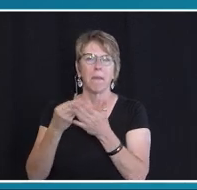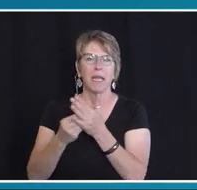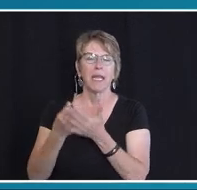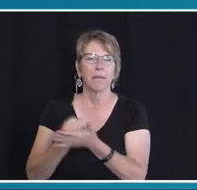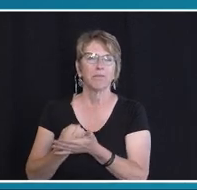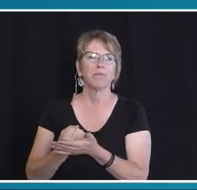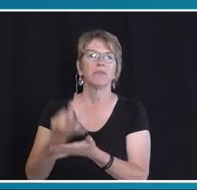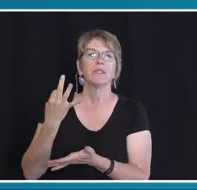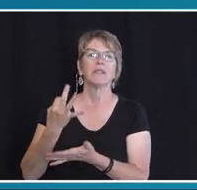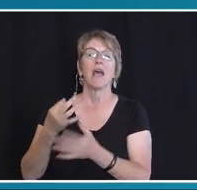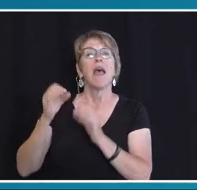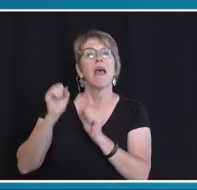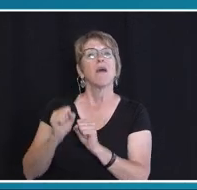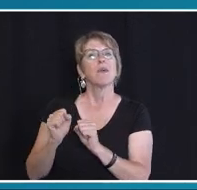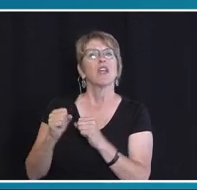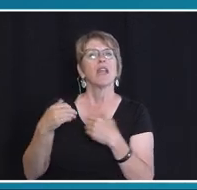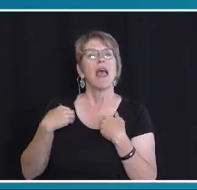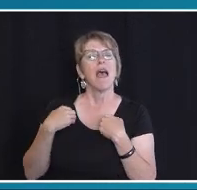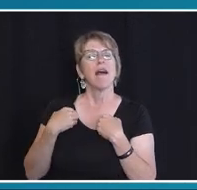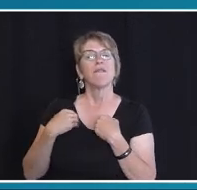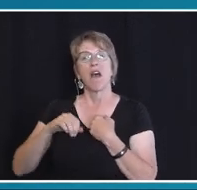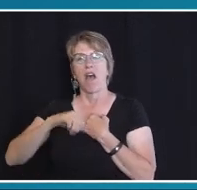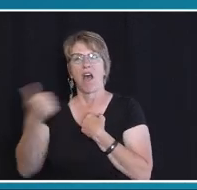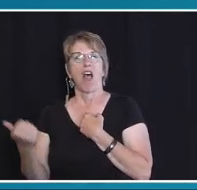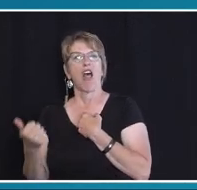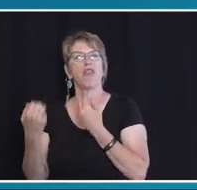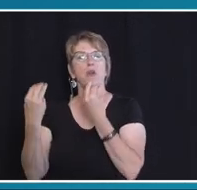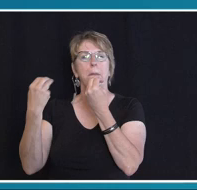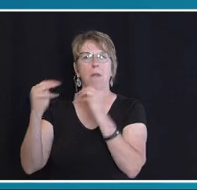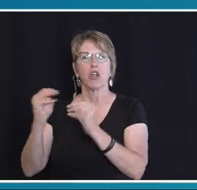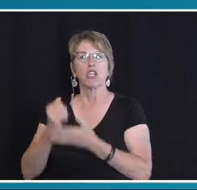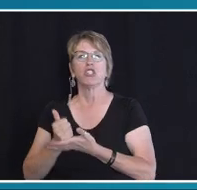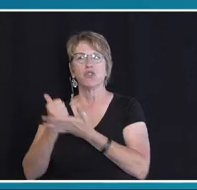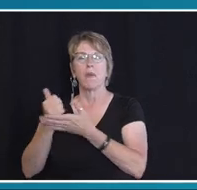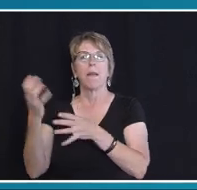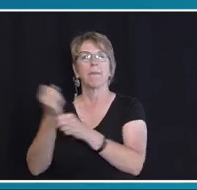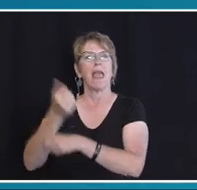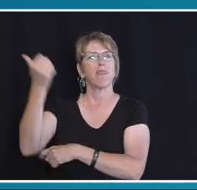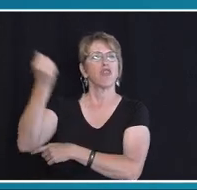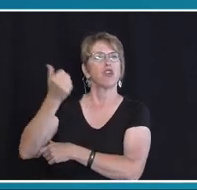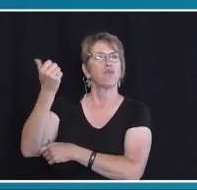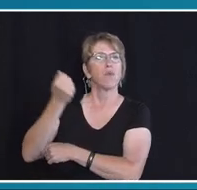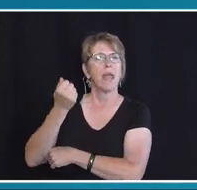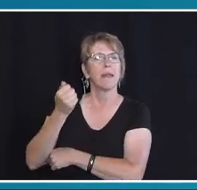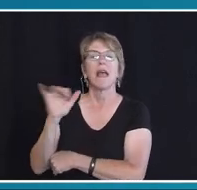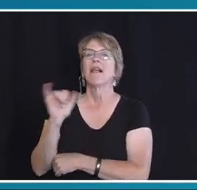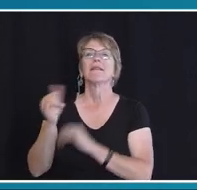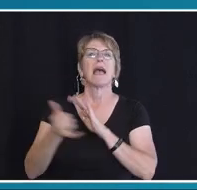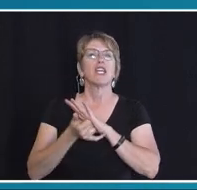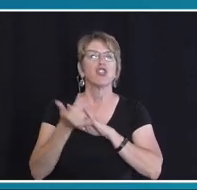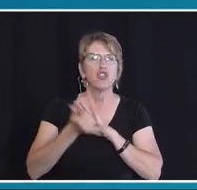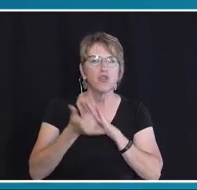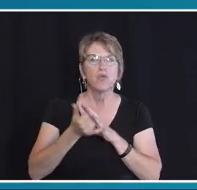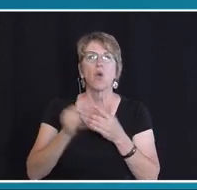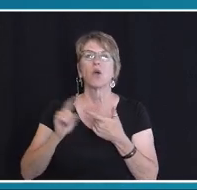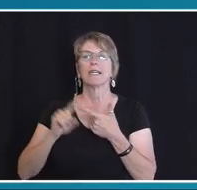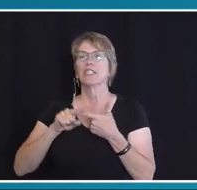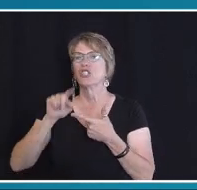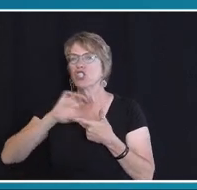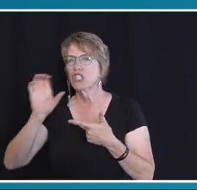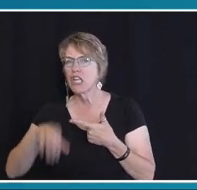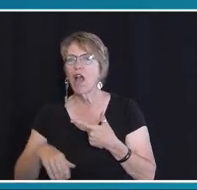were able to beat out quite a few major league markets to get the grant markets like New York, markets like